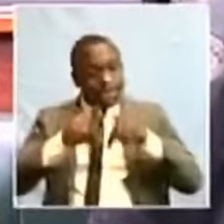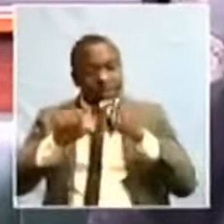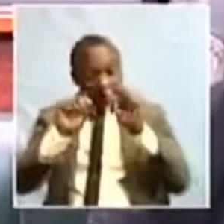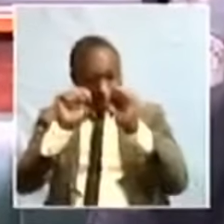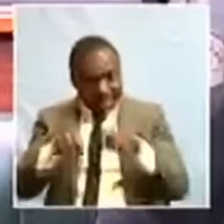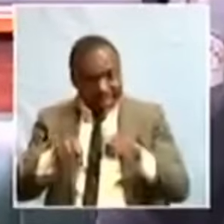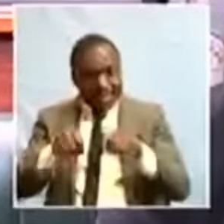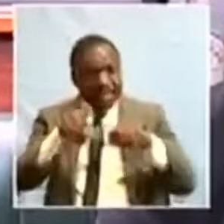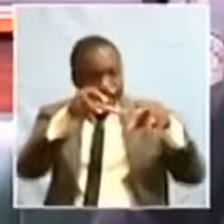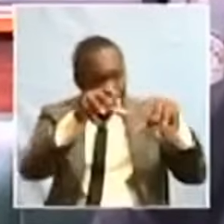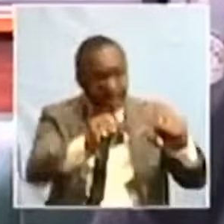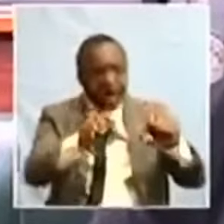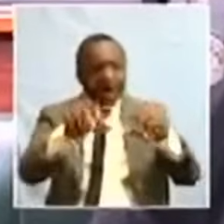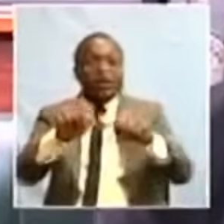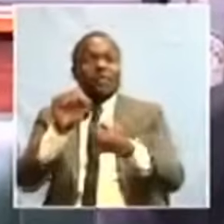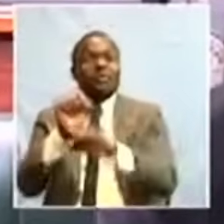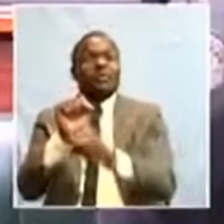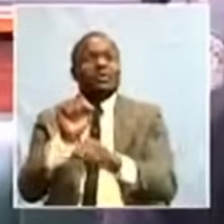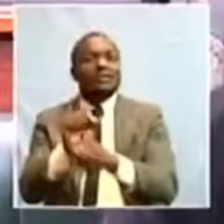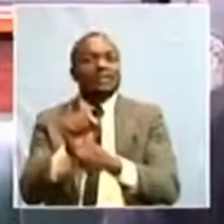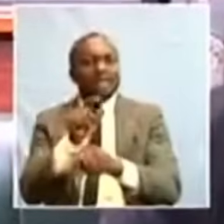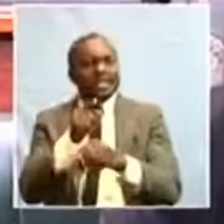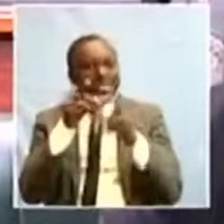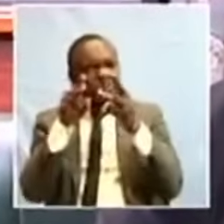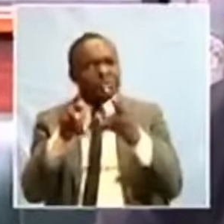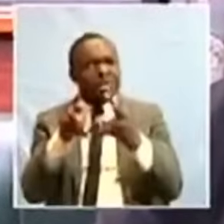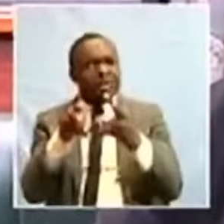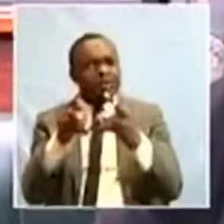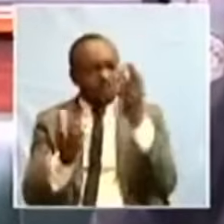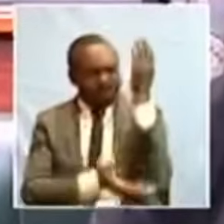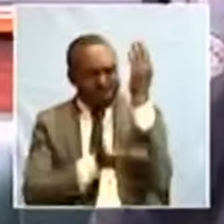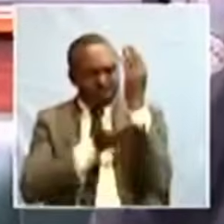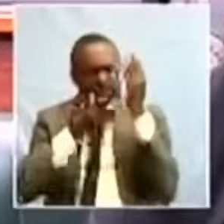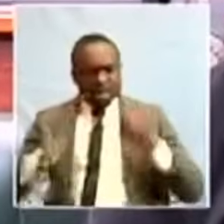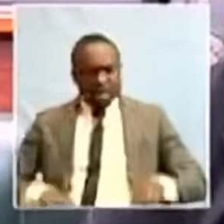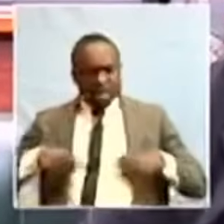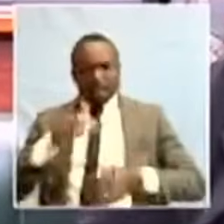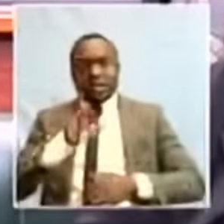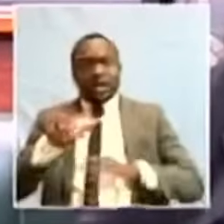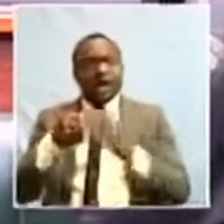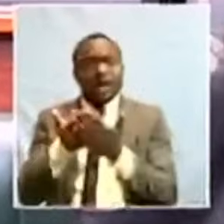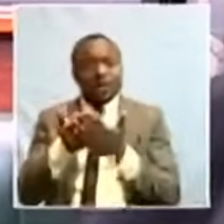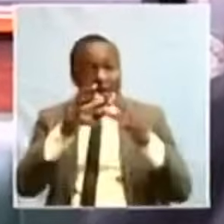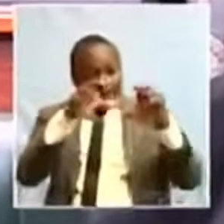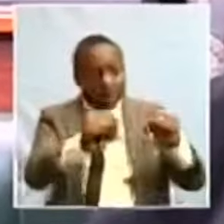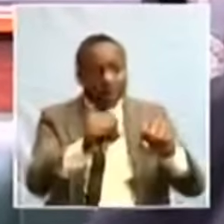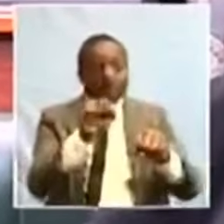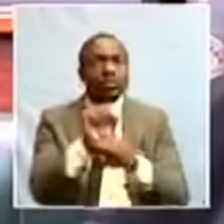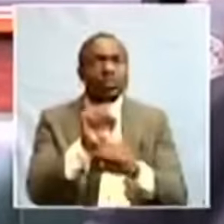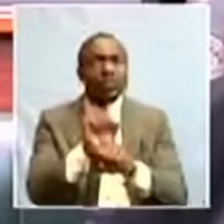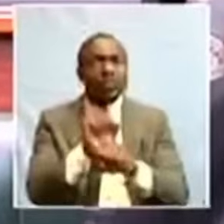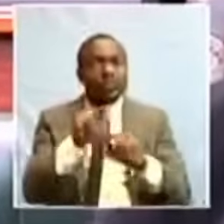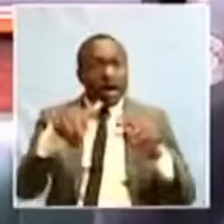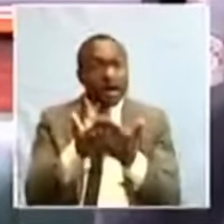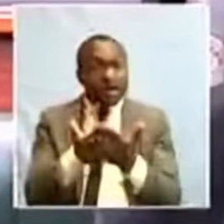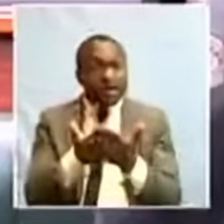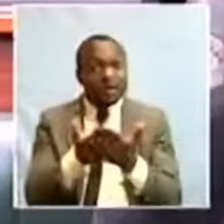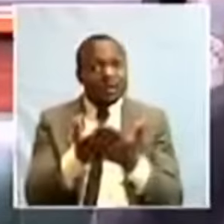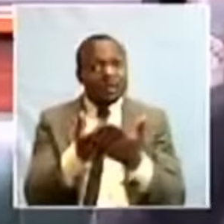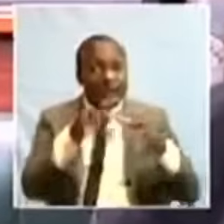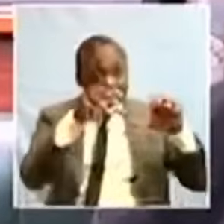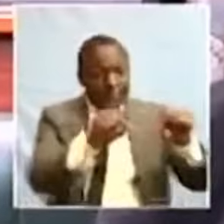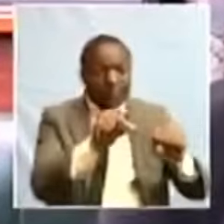get jobs. That is a way of improving the living standards. How are they going to get jobs? They are getting jobs in